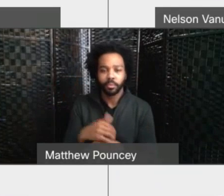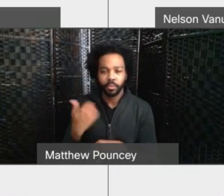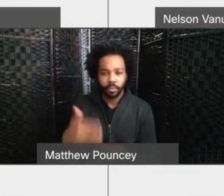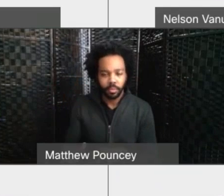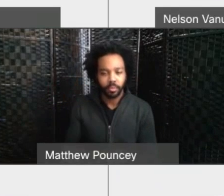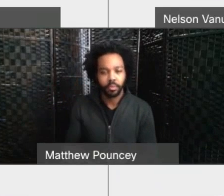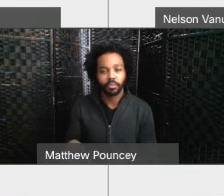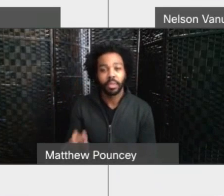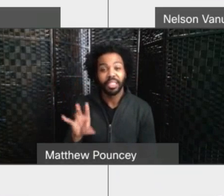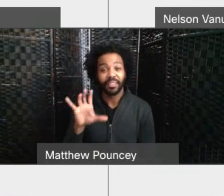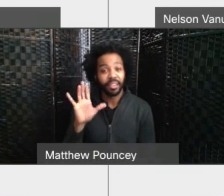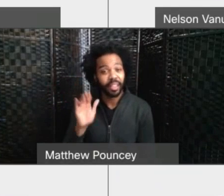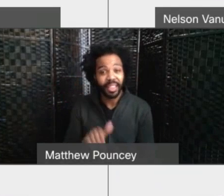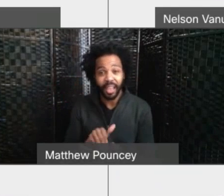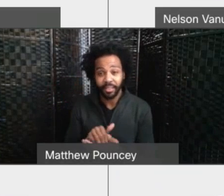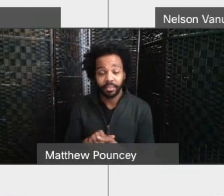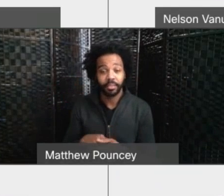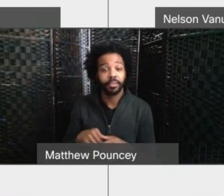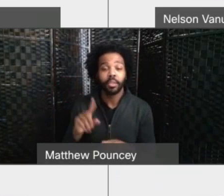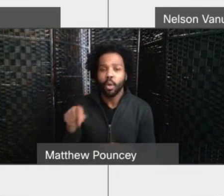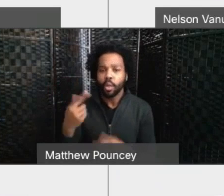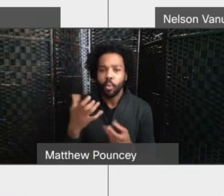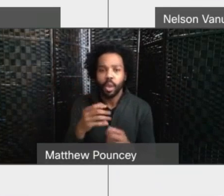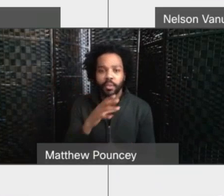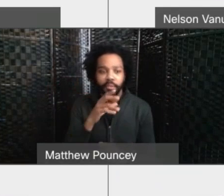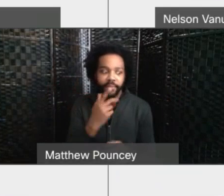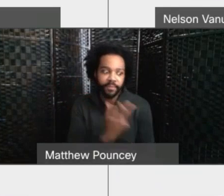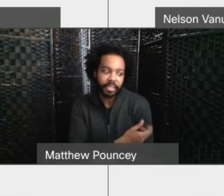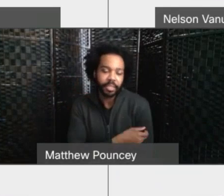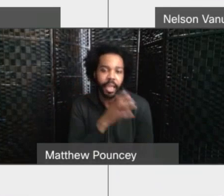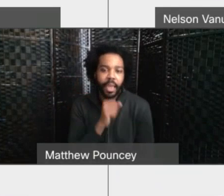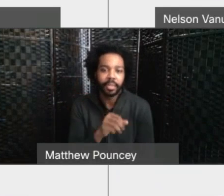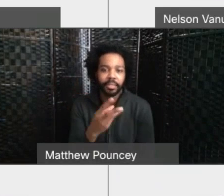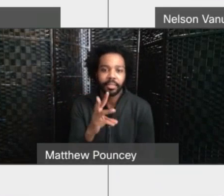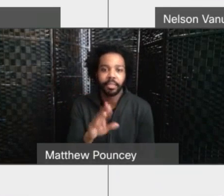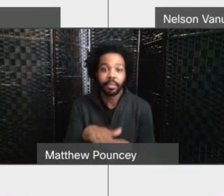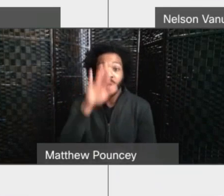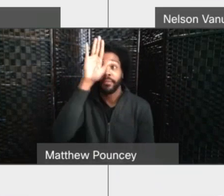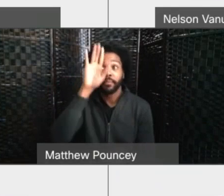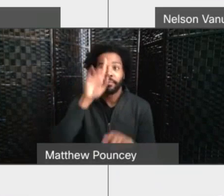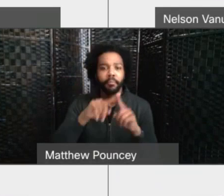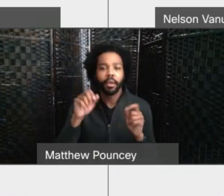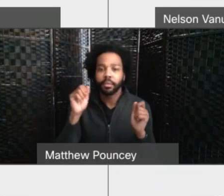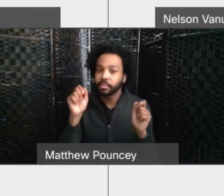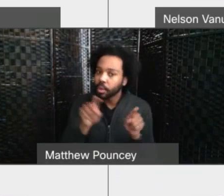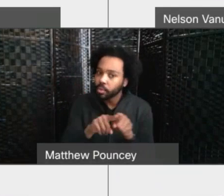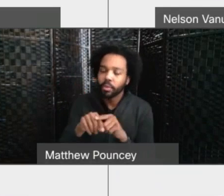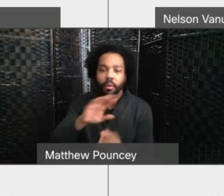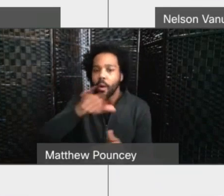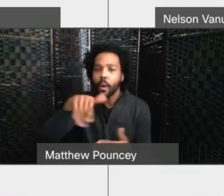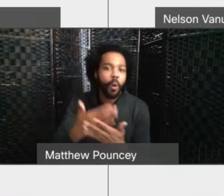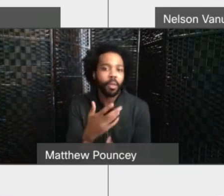to vaccinate 16 and older. But in addition to that, all of the healthcare providers that work in the district.